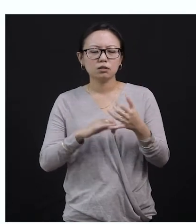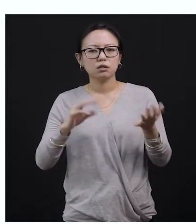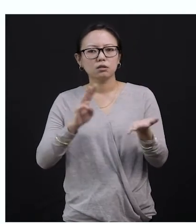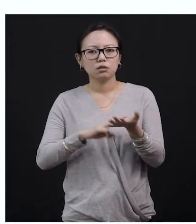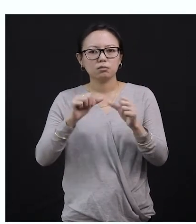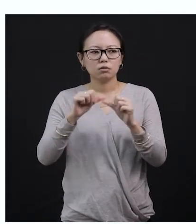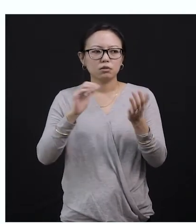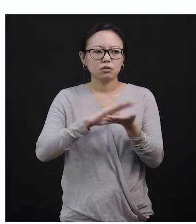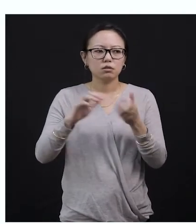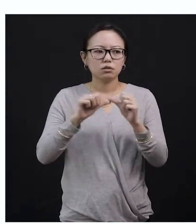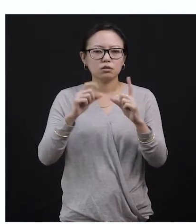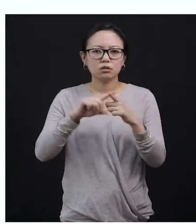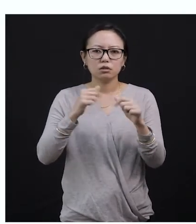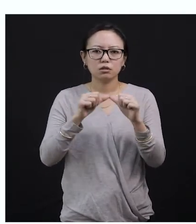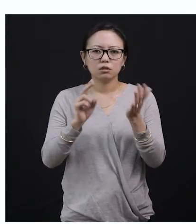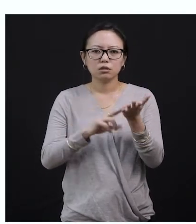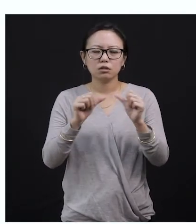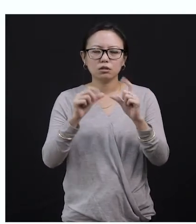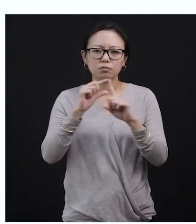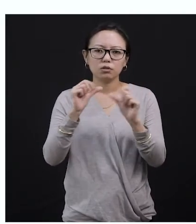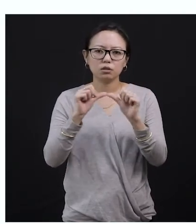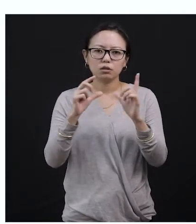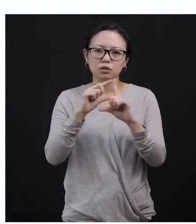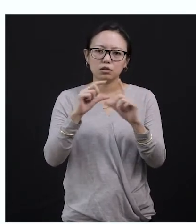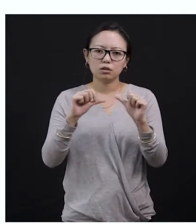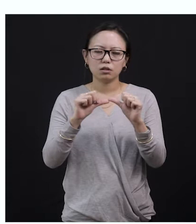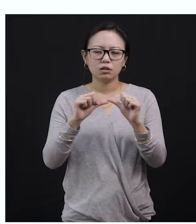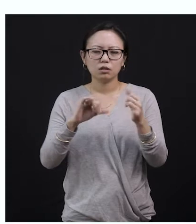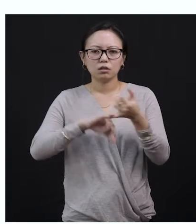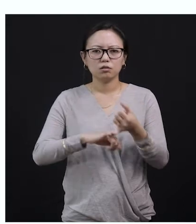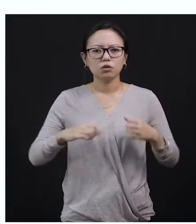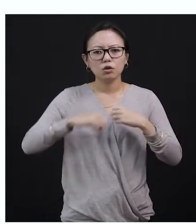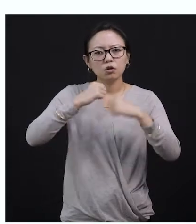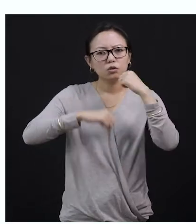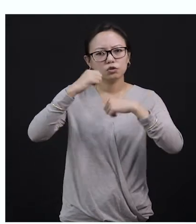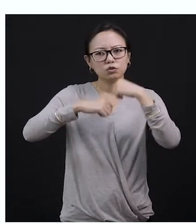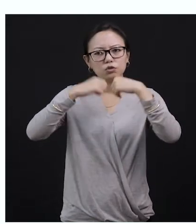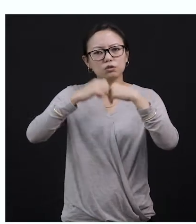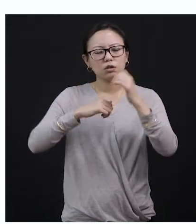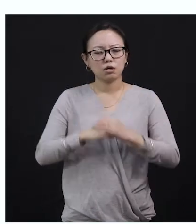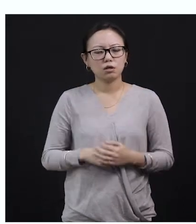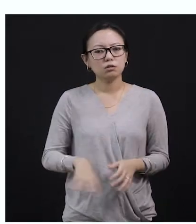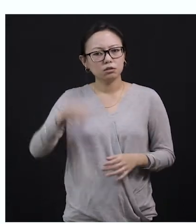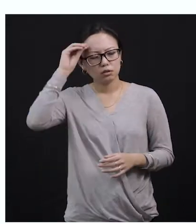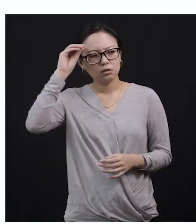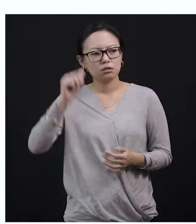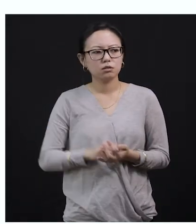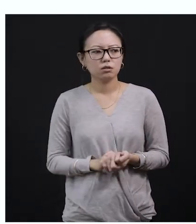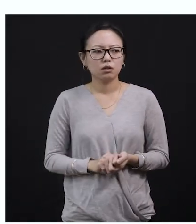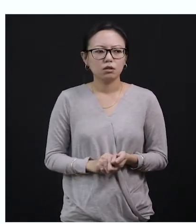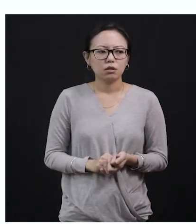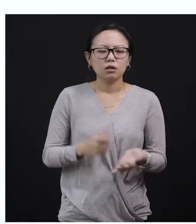a monarchy and a republic, and there were also certain differences in a monarchy type of government